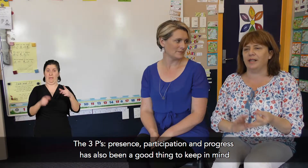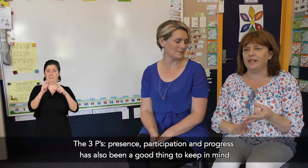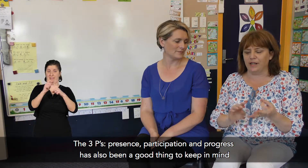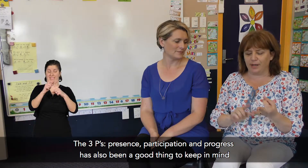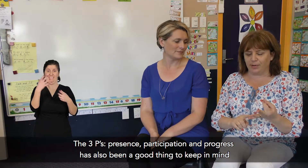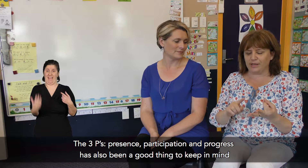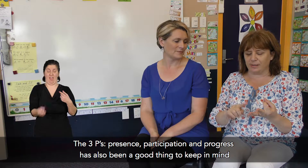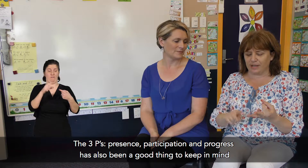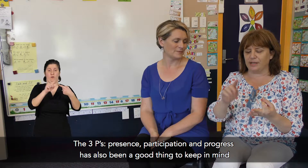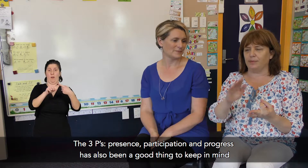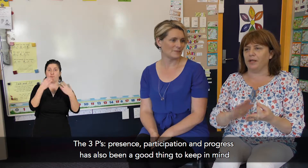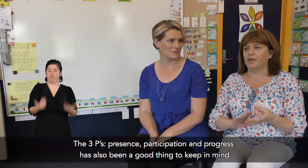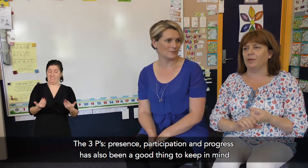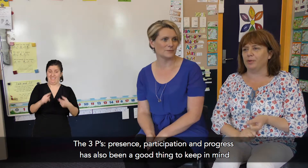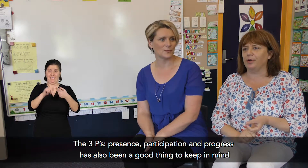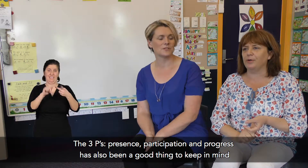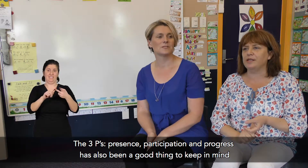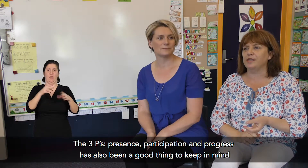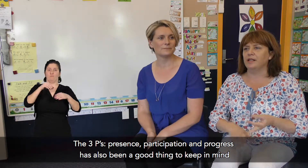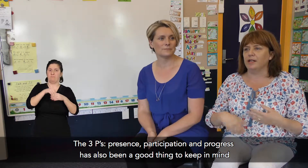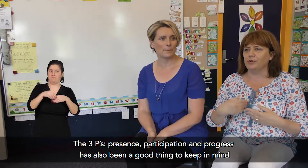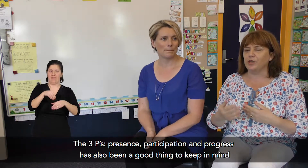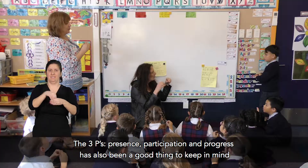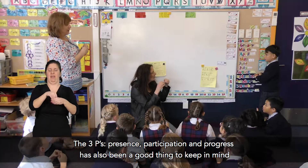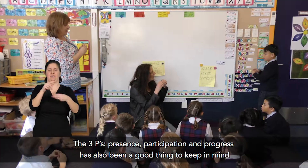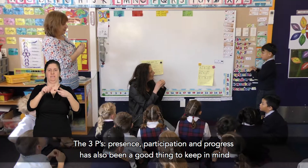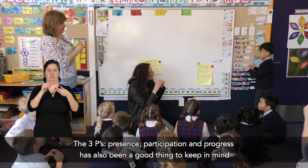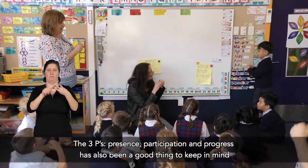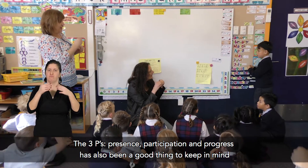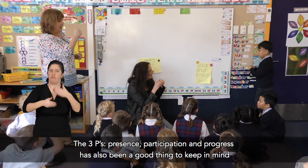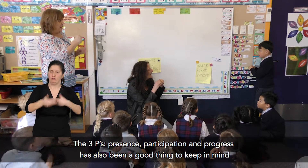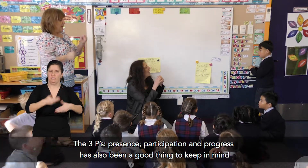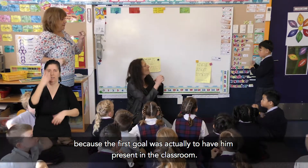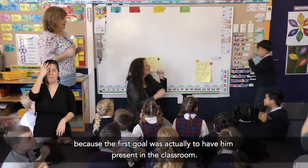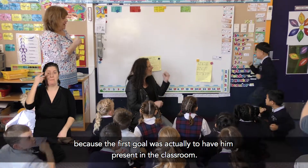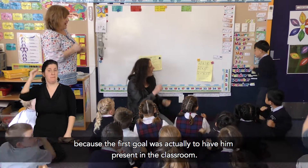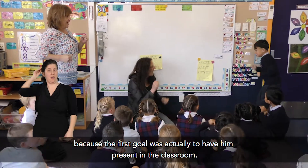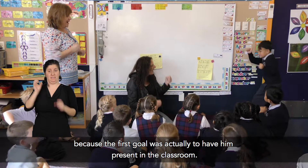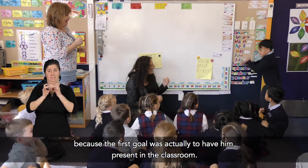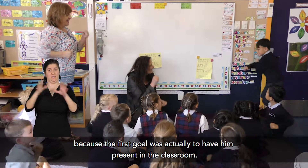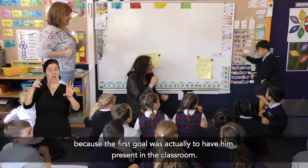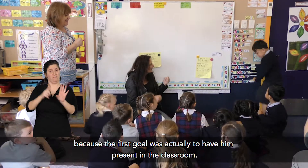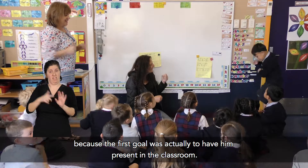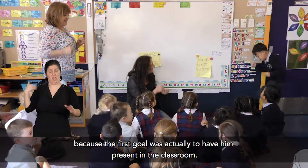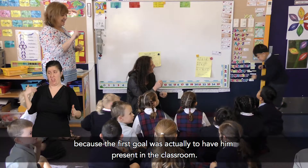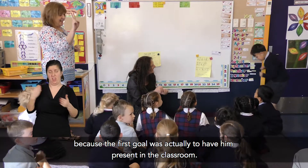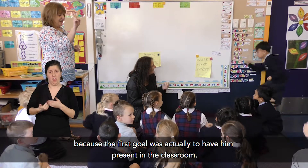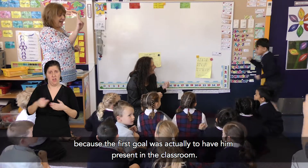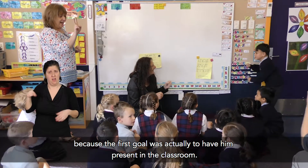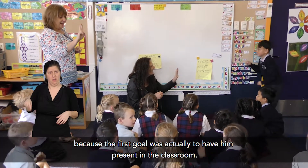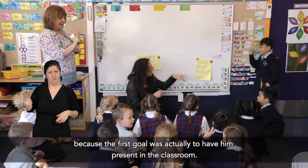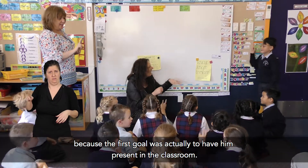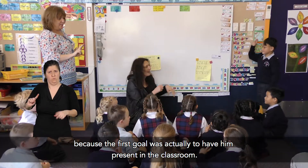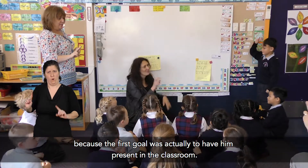3 Ps, presence, participation and progress, has also been a good thing to keep in mind, because the first goal was actually to have